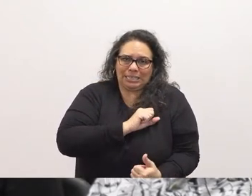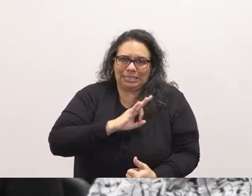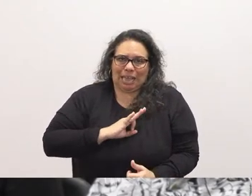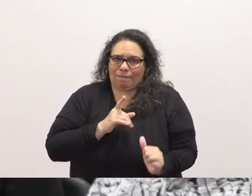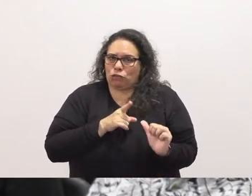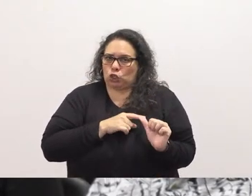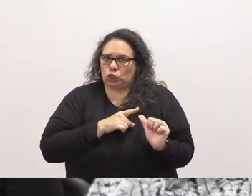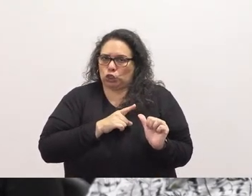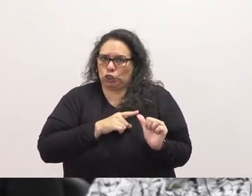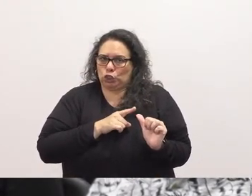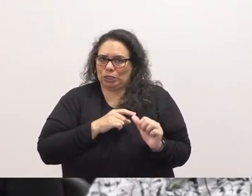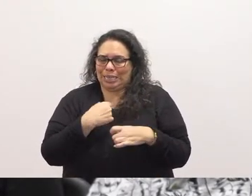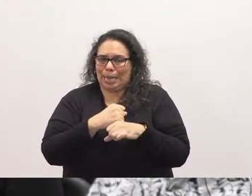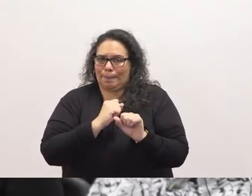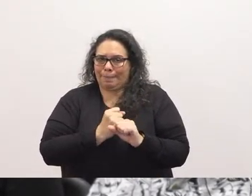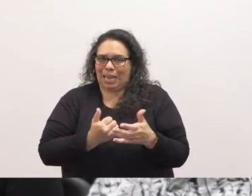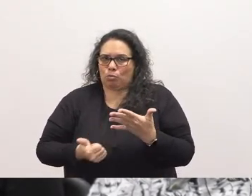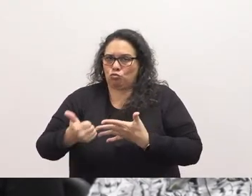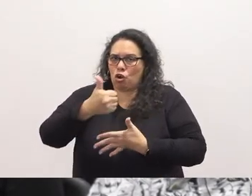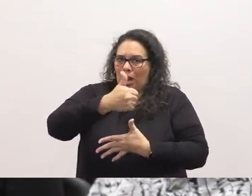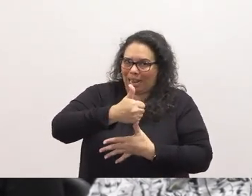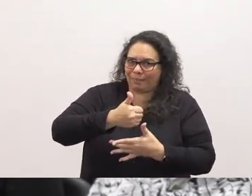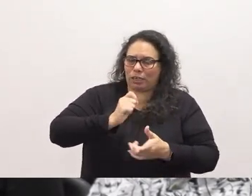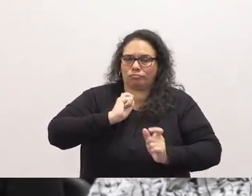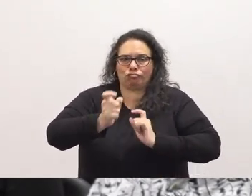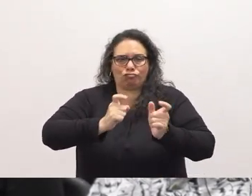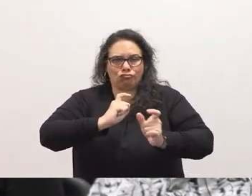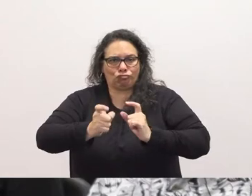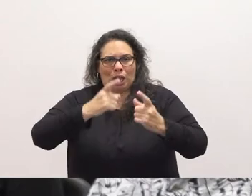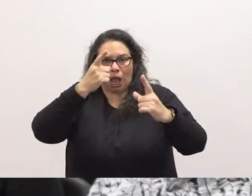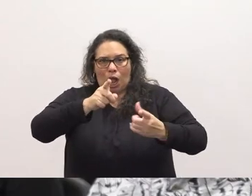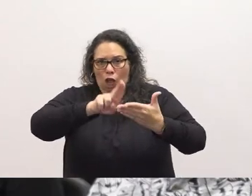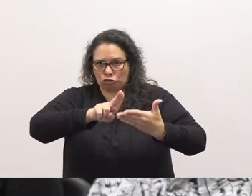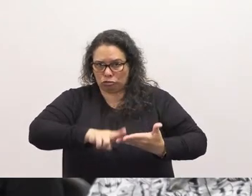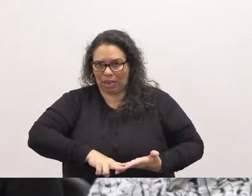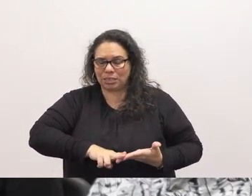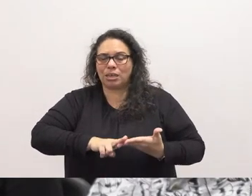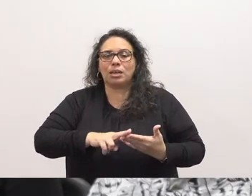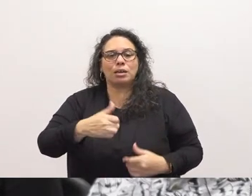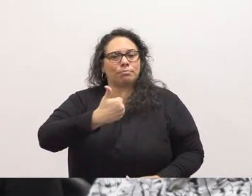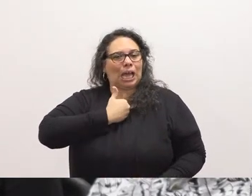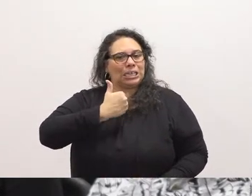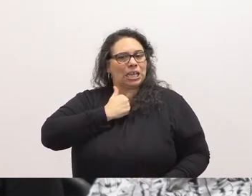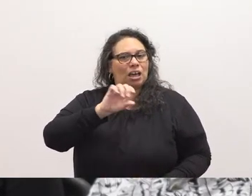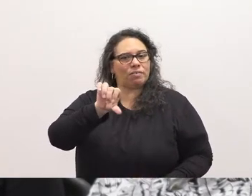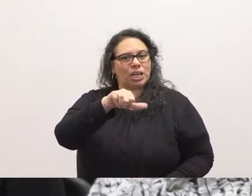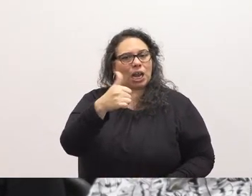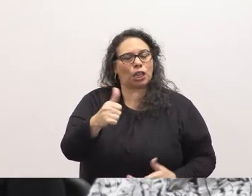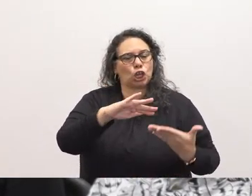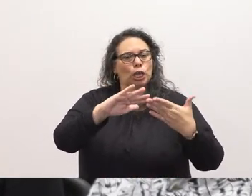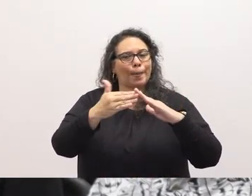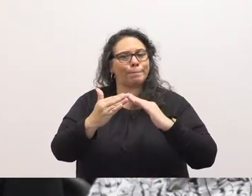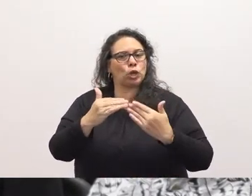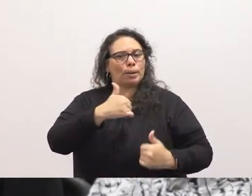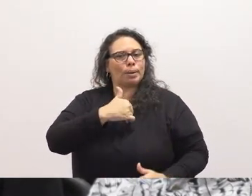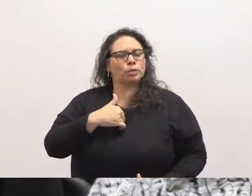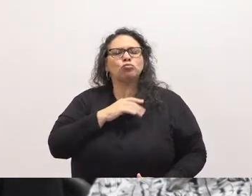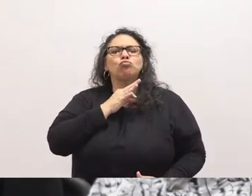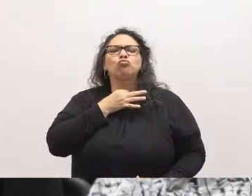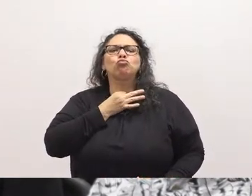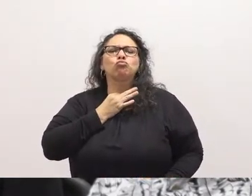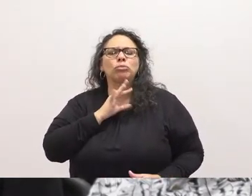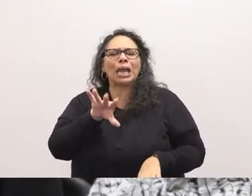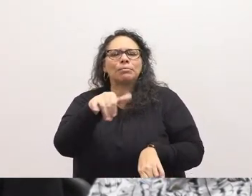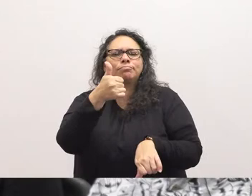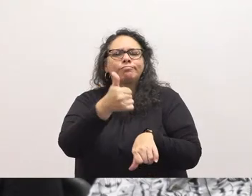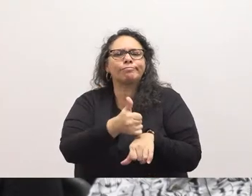and foremost, that made these a priority and administered all of these contracts. And myself and other community members are really curious as to what the